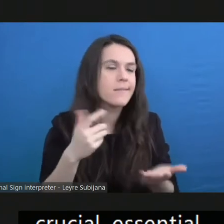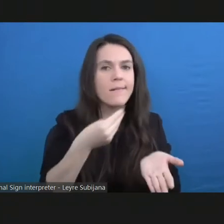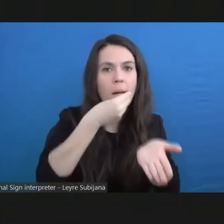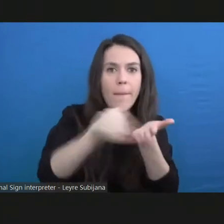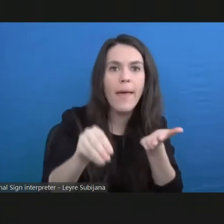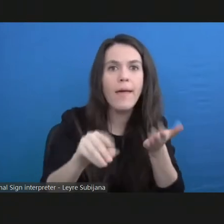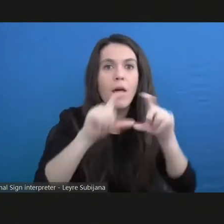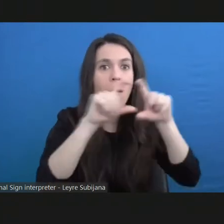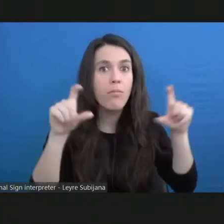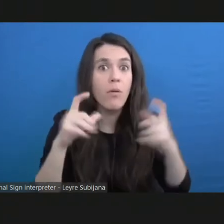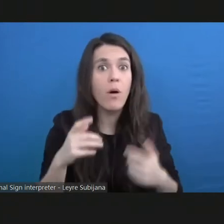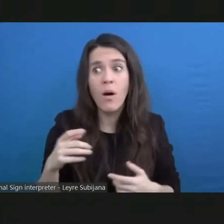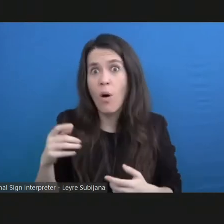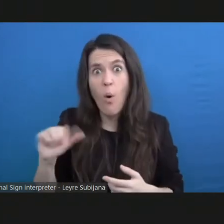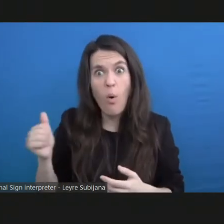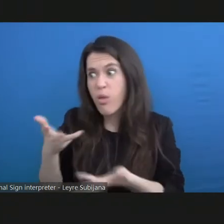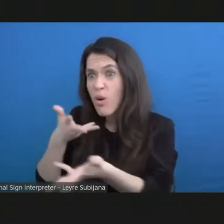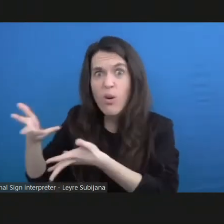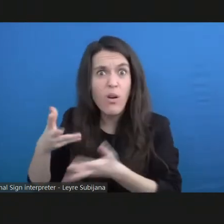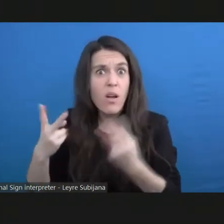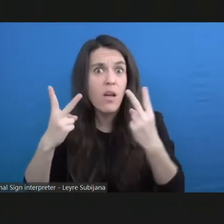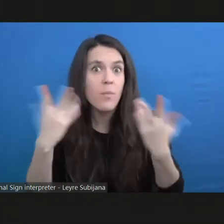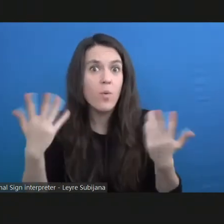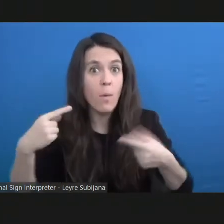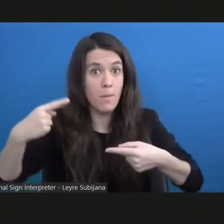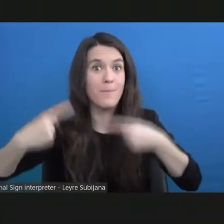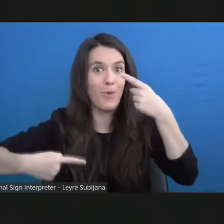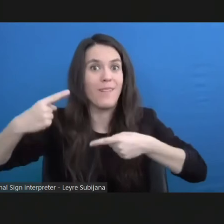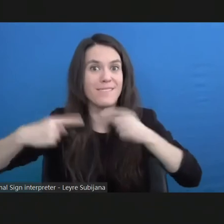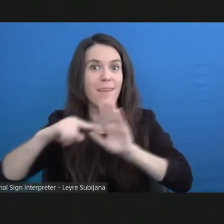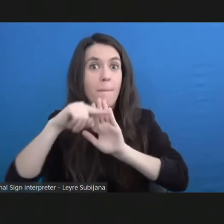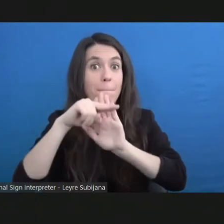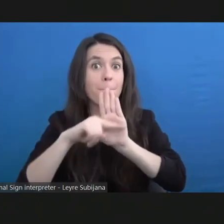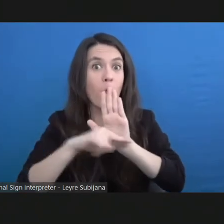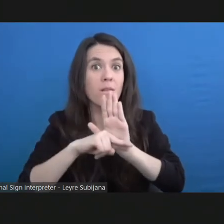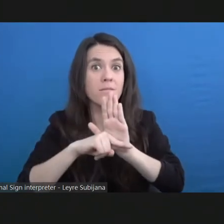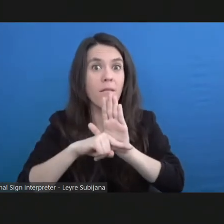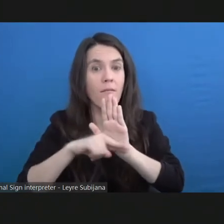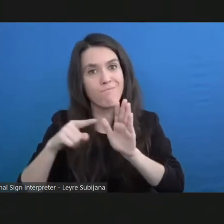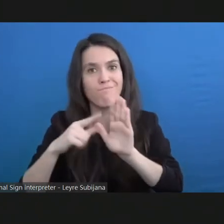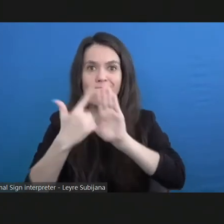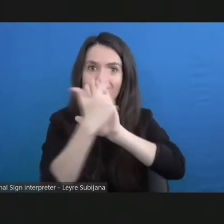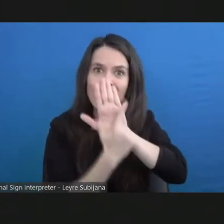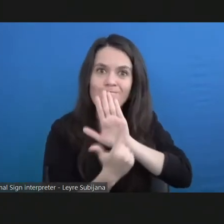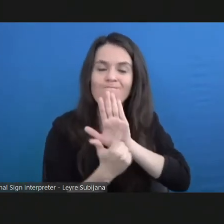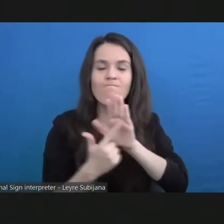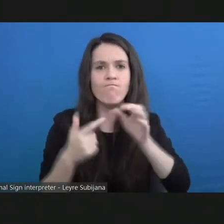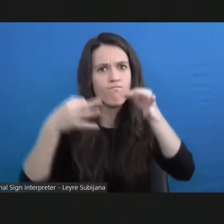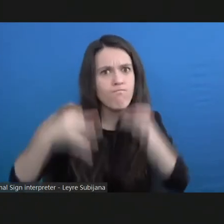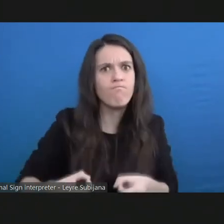It's policymakers. They also have a role to play about balancing